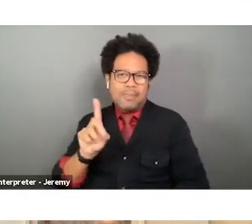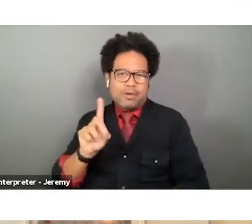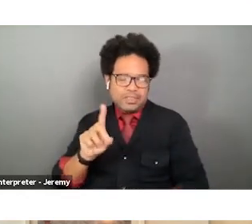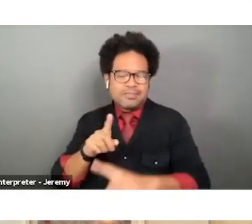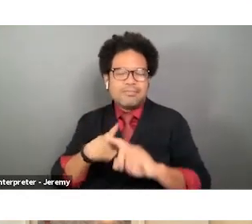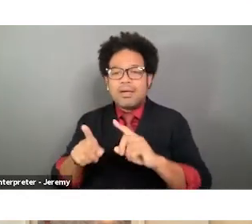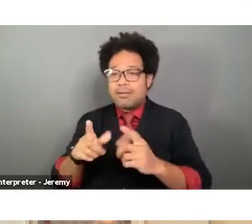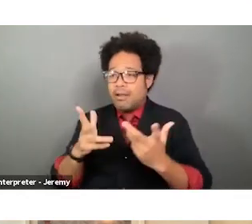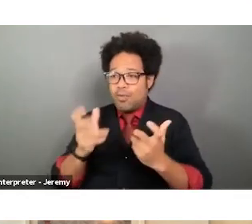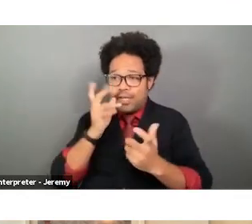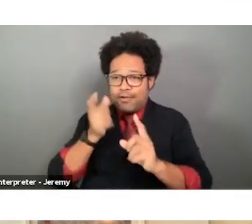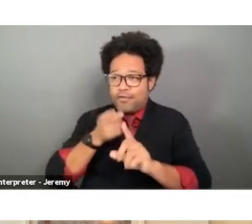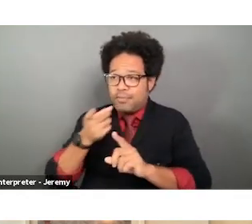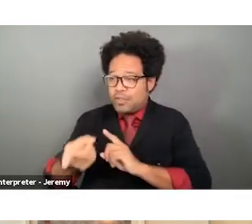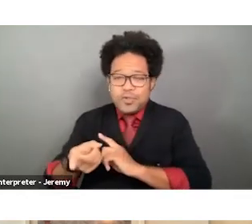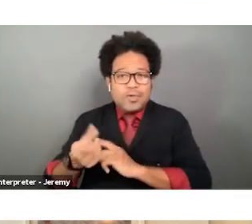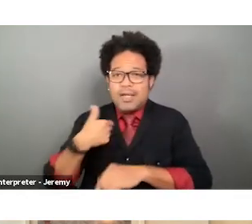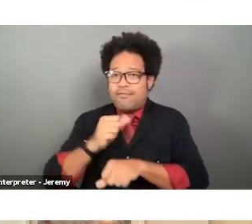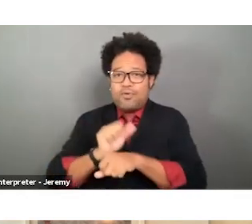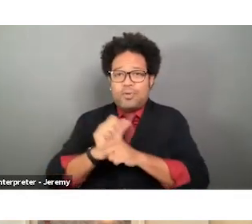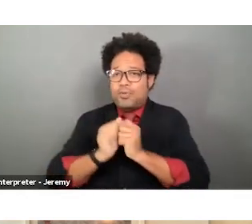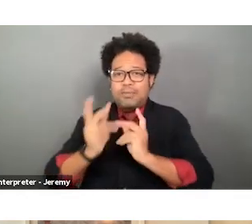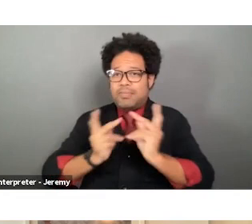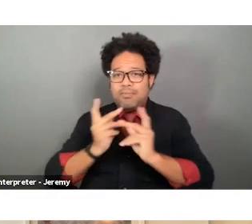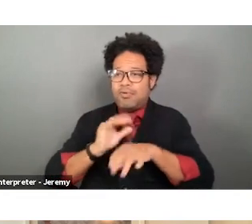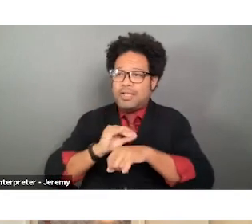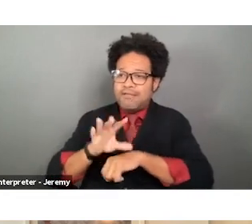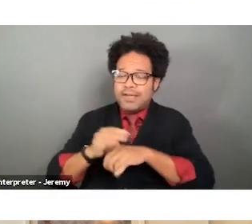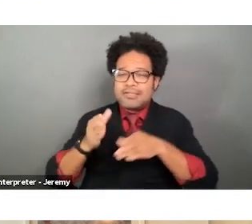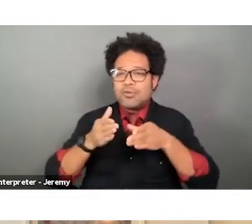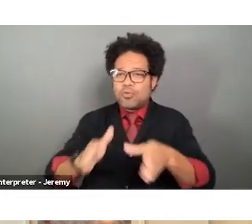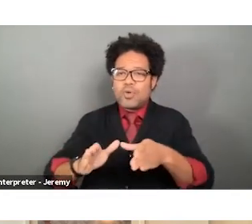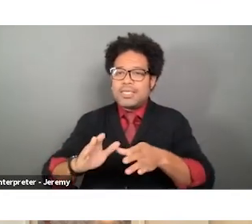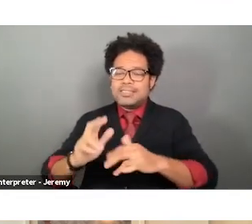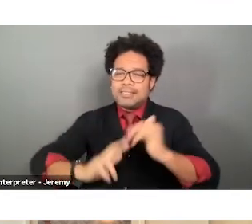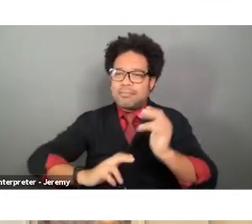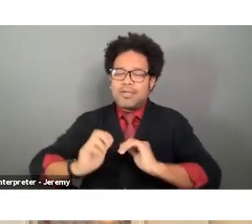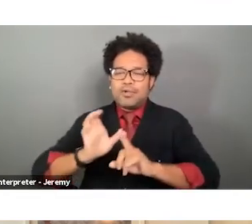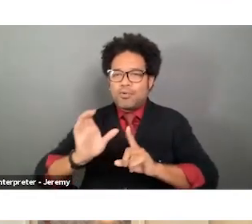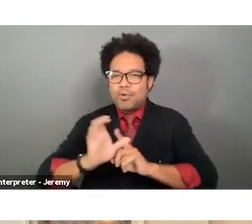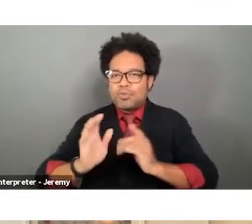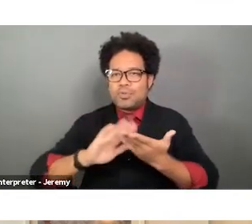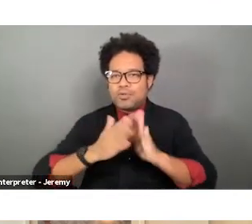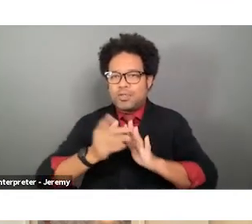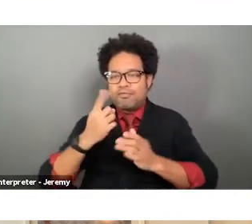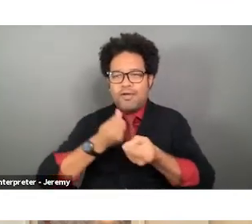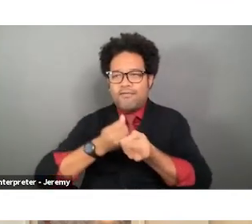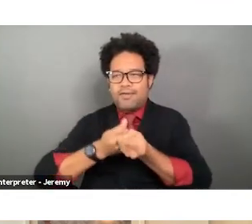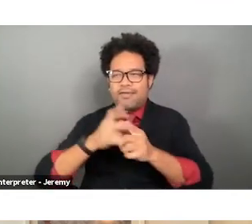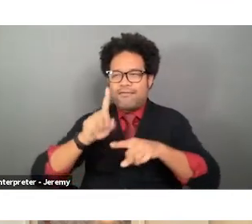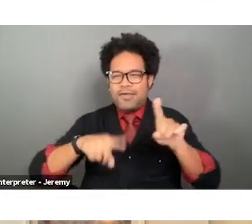from you. I definitely have worked with folks as far as advising on just like ways of building culture and community to advocate for various things.